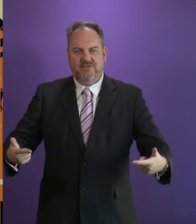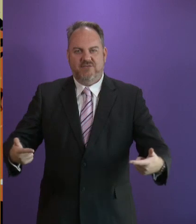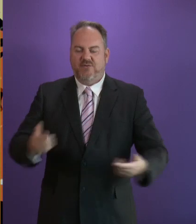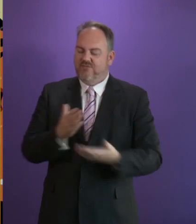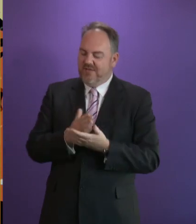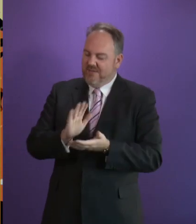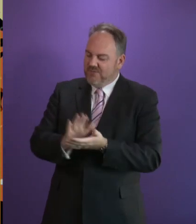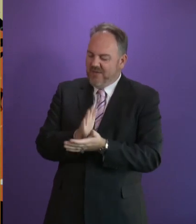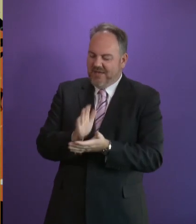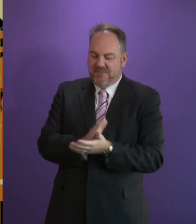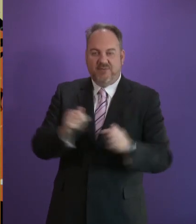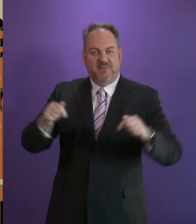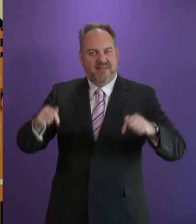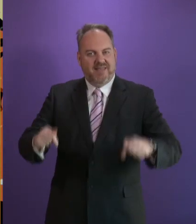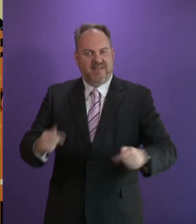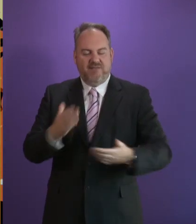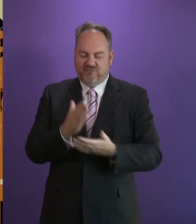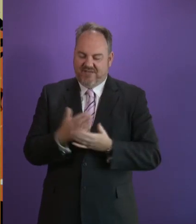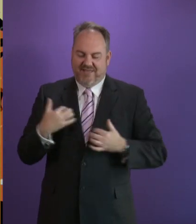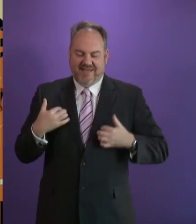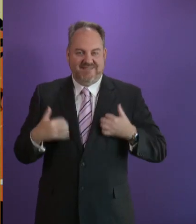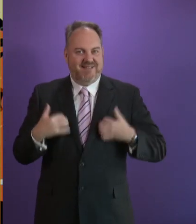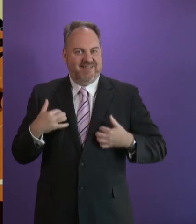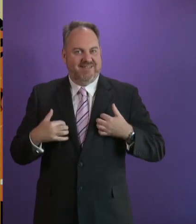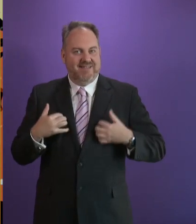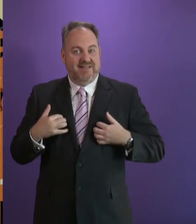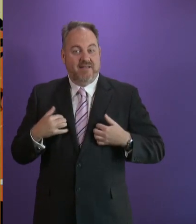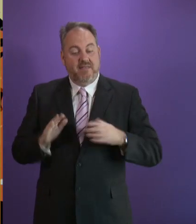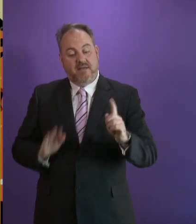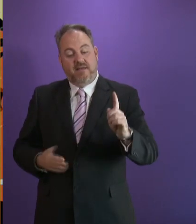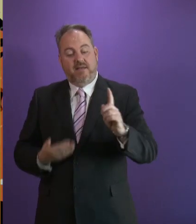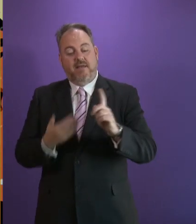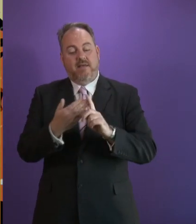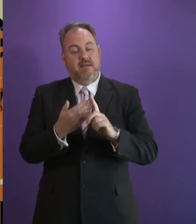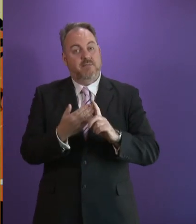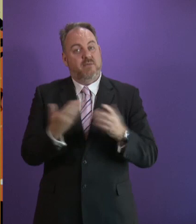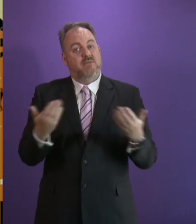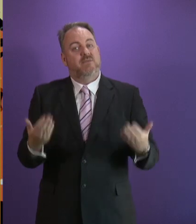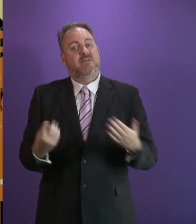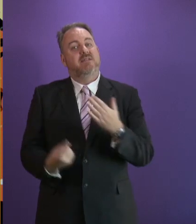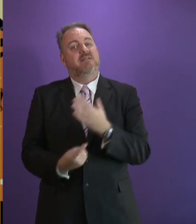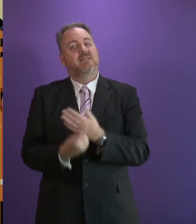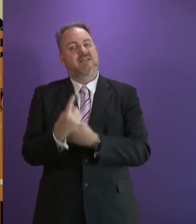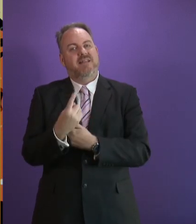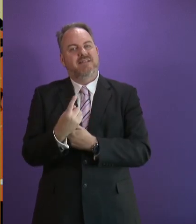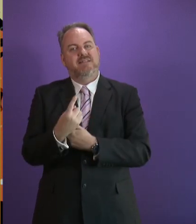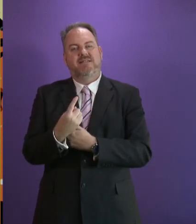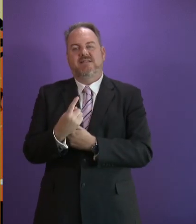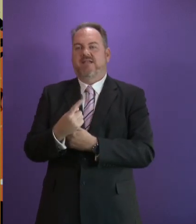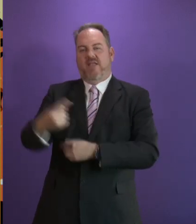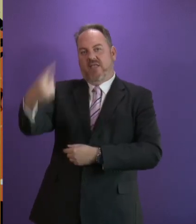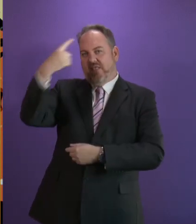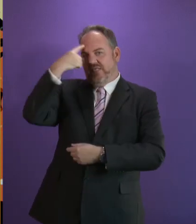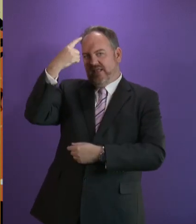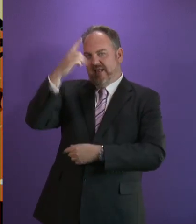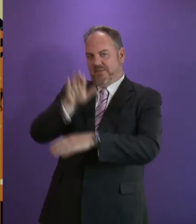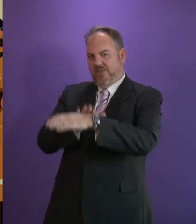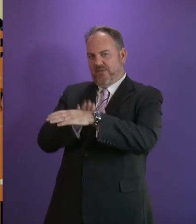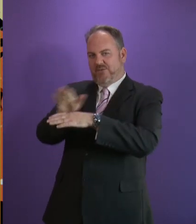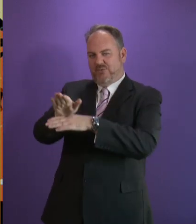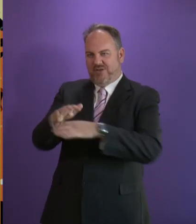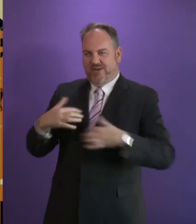here. It's incredibly exciting. What we want from this event is we want you to go forward, to